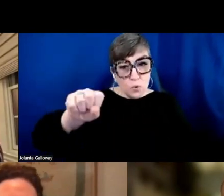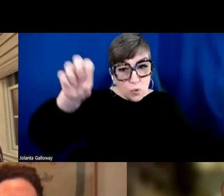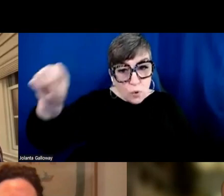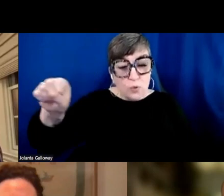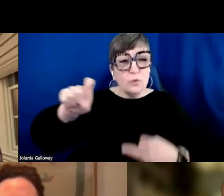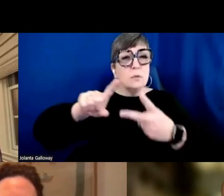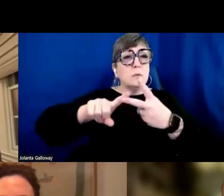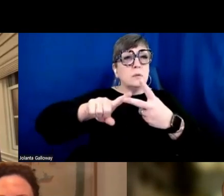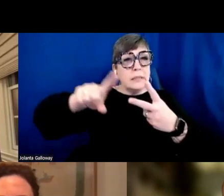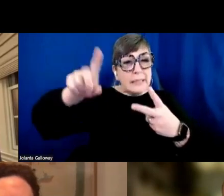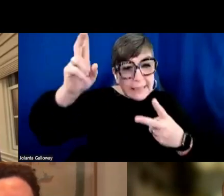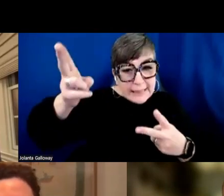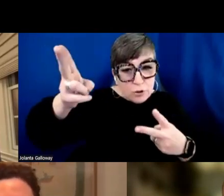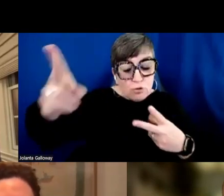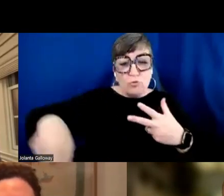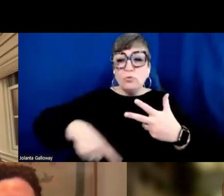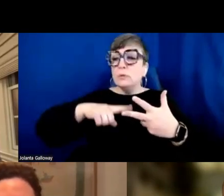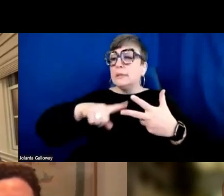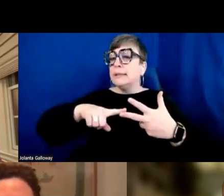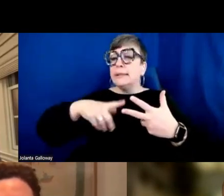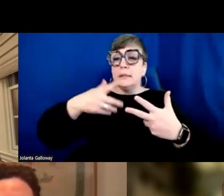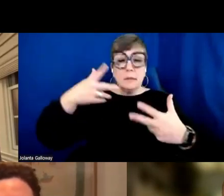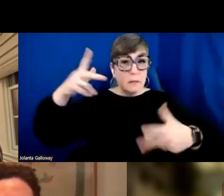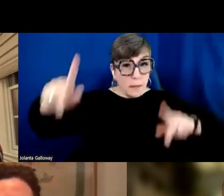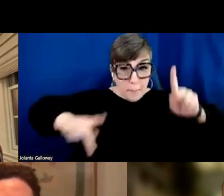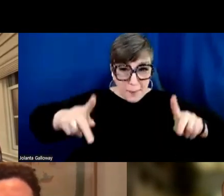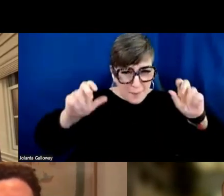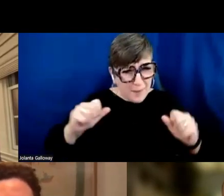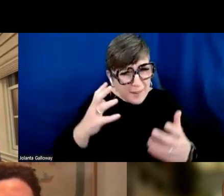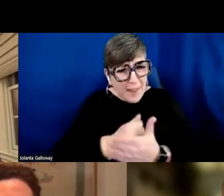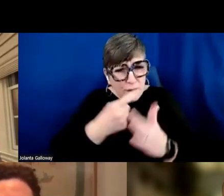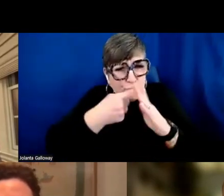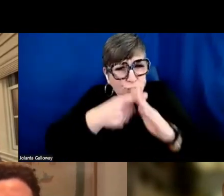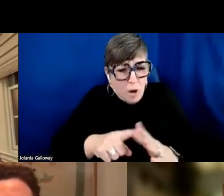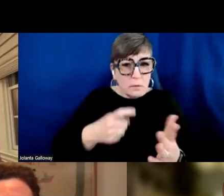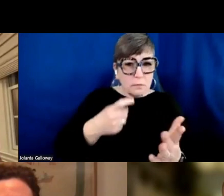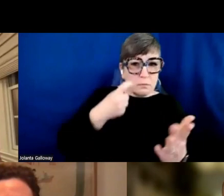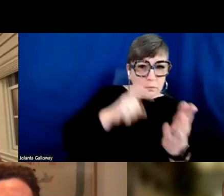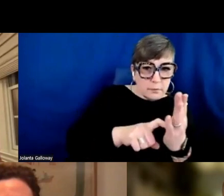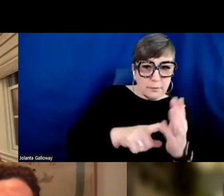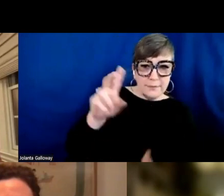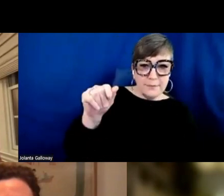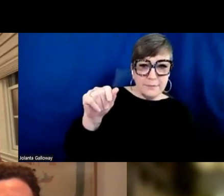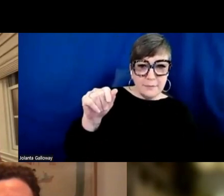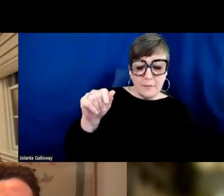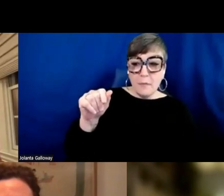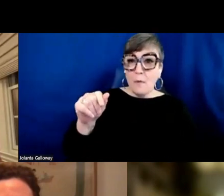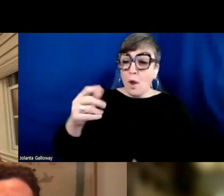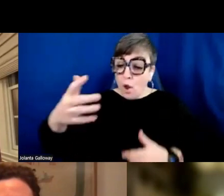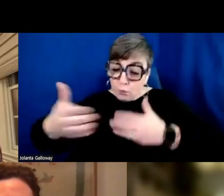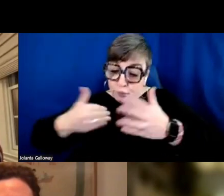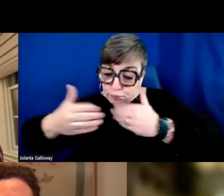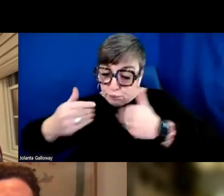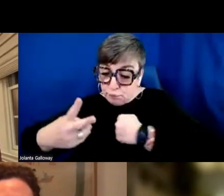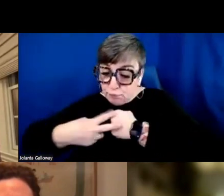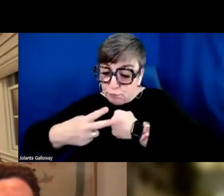And so people can start to recognize disability when they see it in the archive. So we just had two